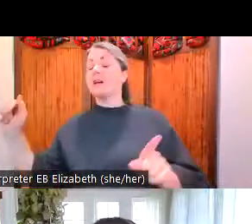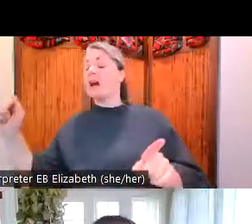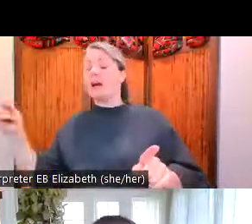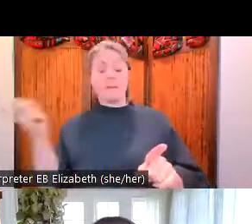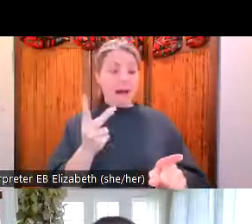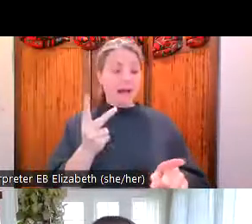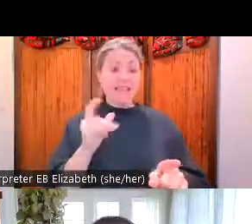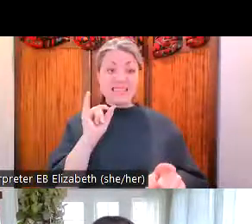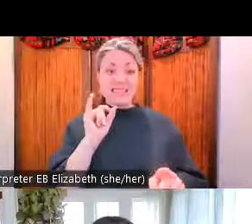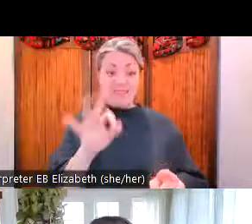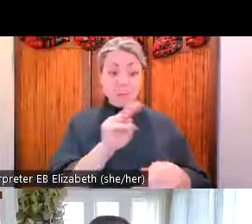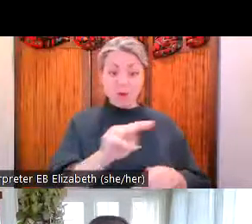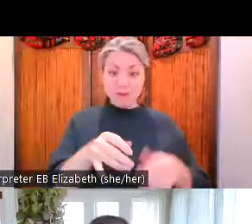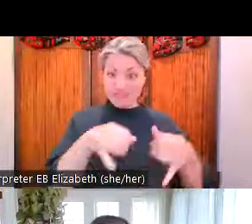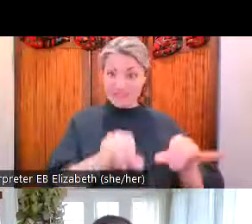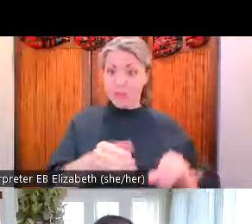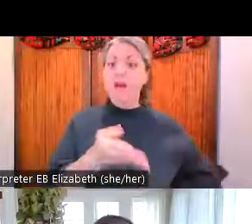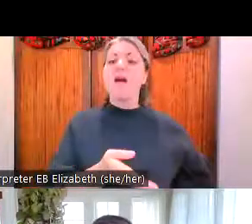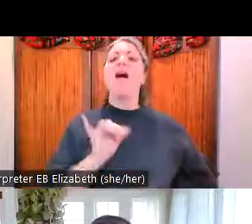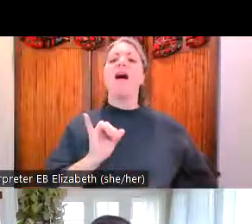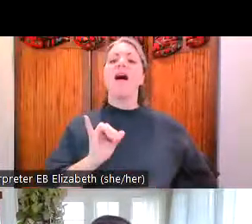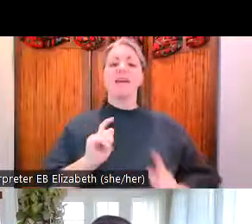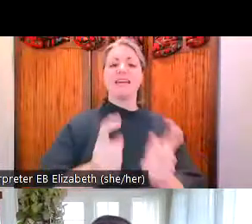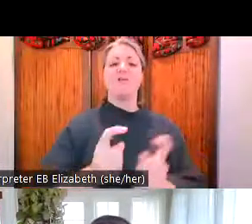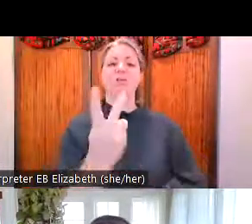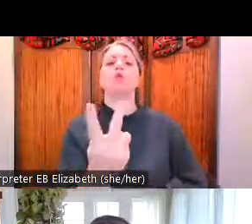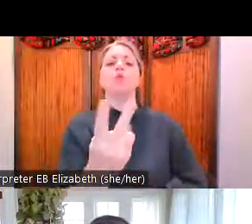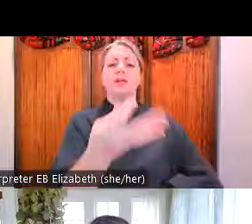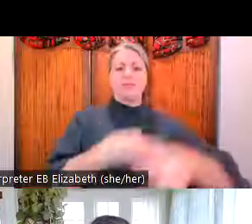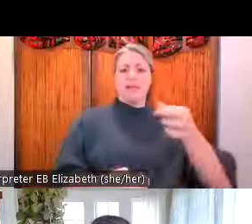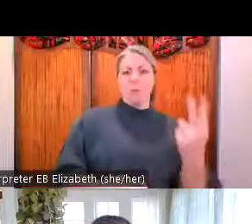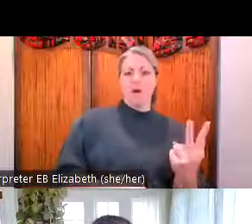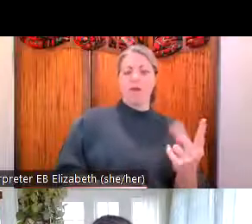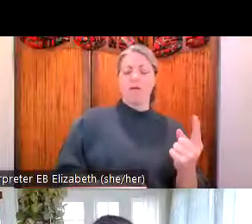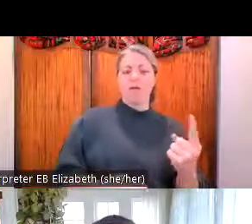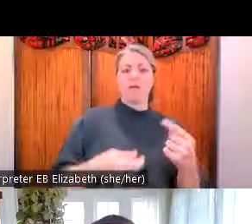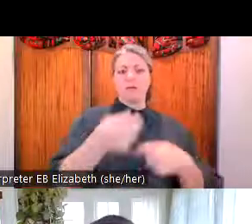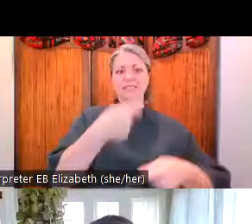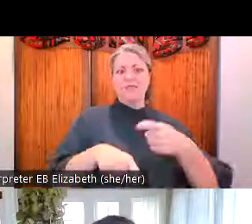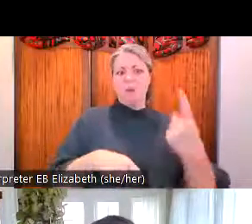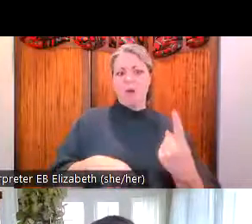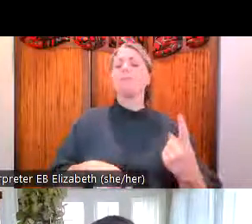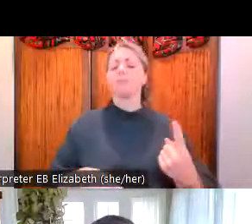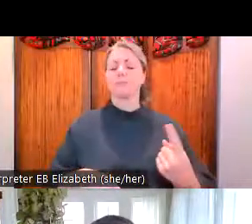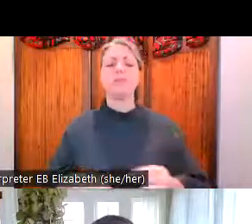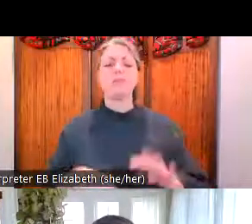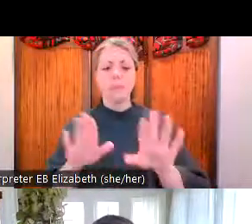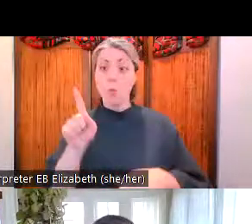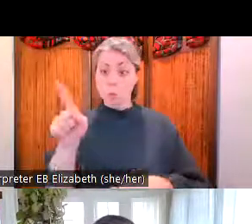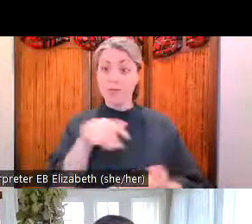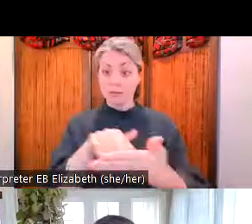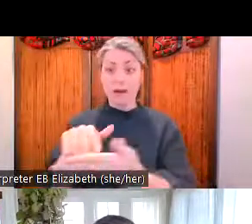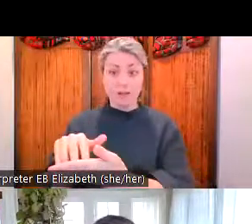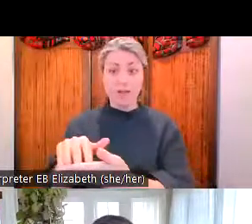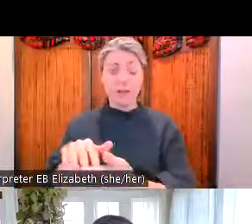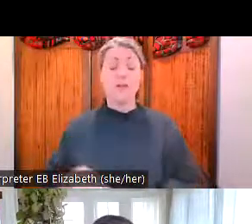lot of follow-up studies to this test, along with many opinions about the data and what it means. There's even one study widely published by faculty here at